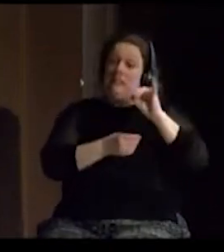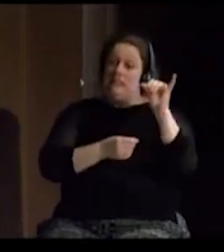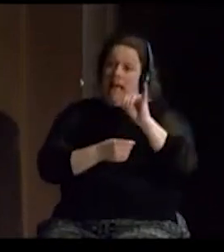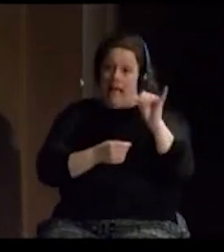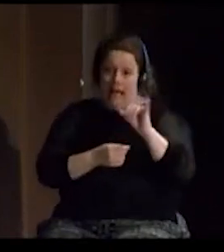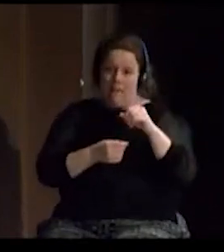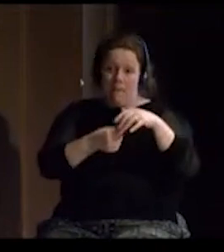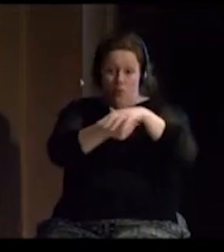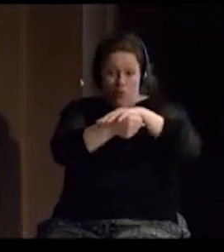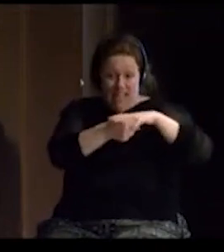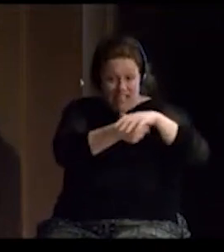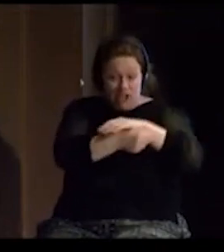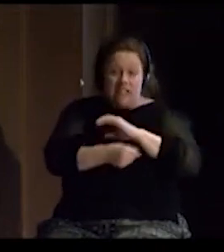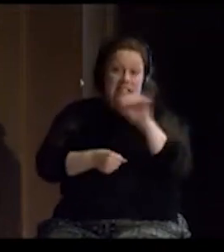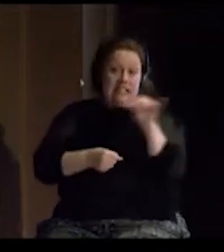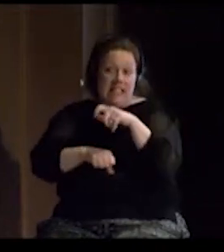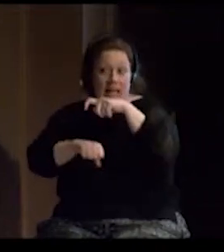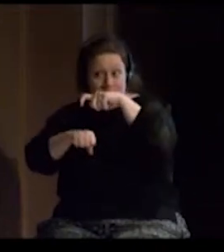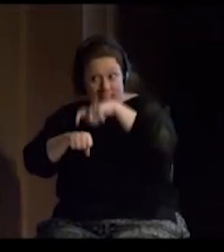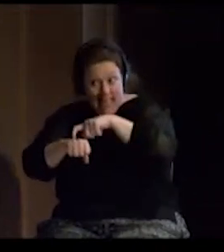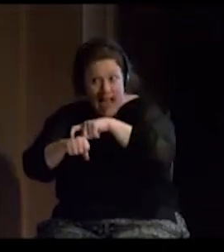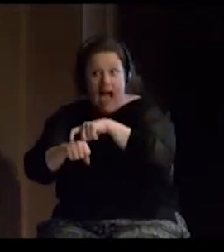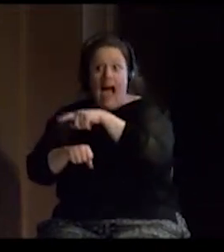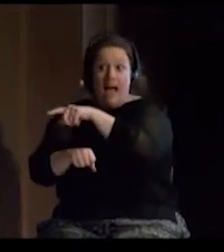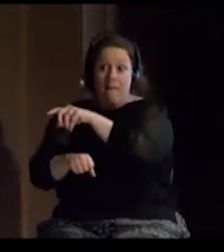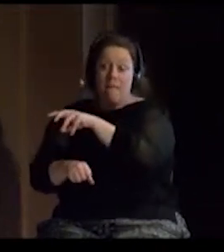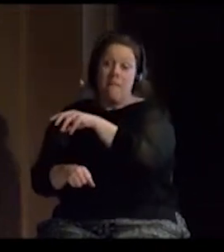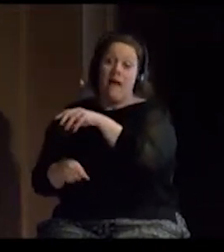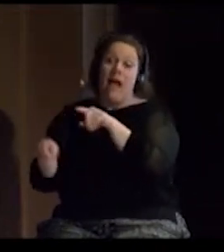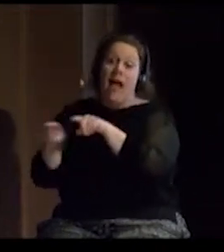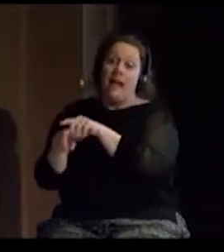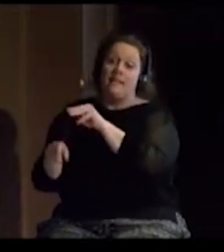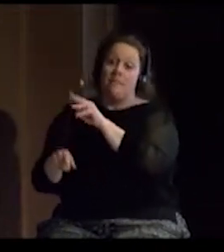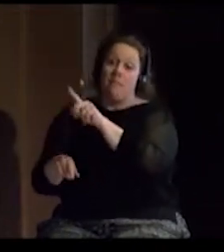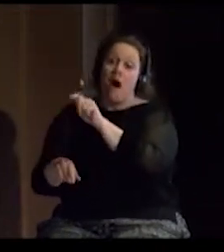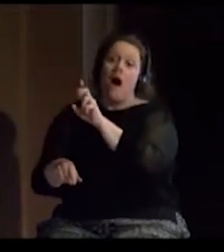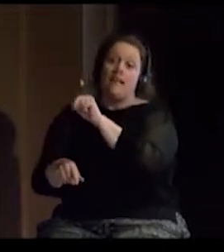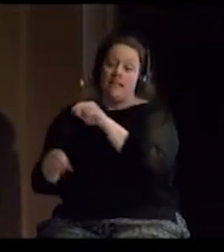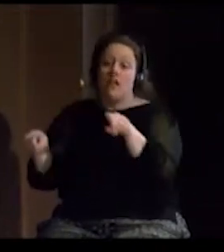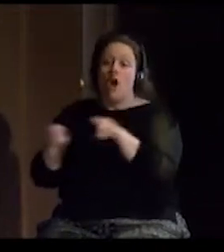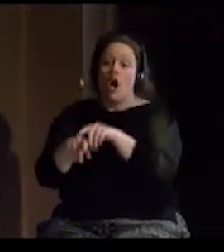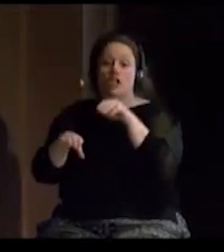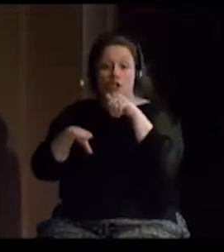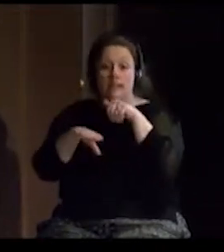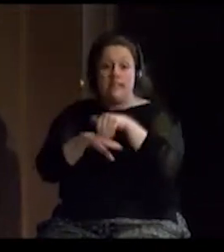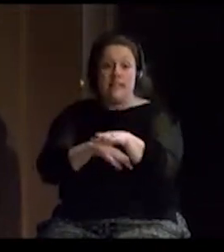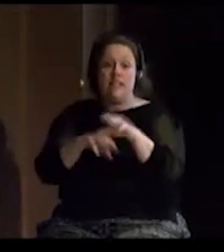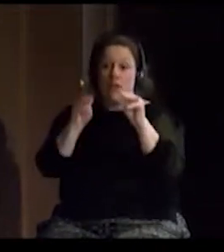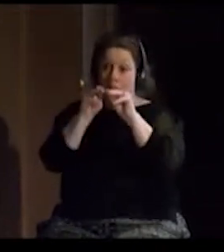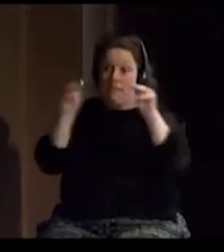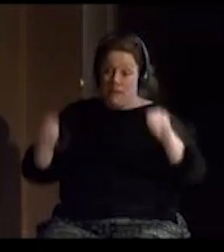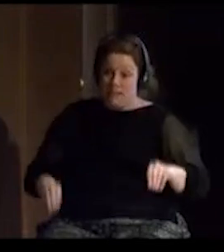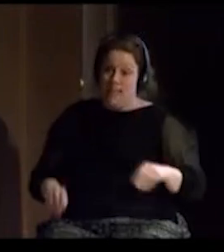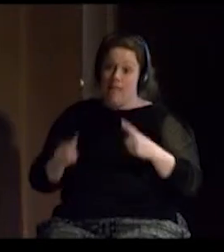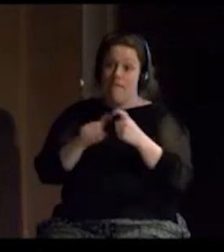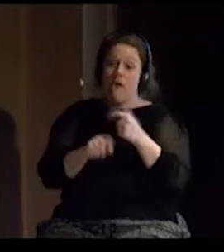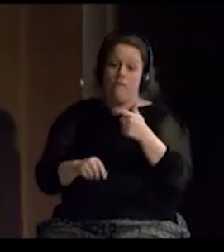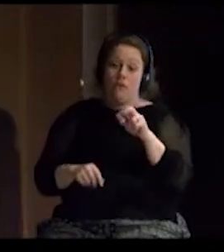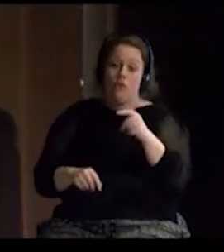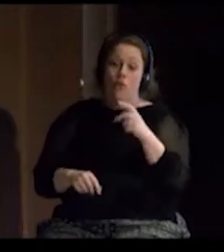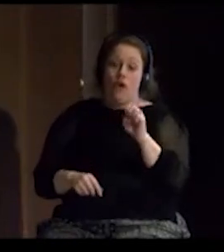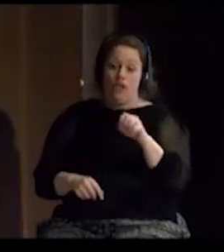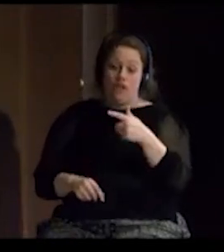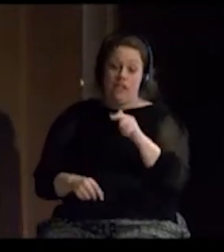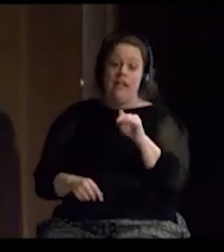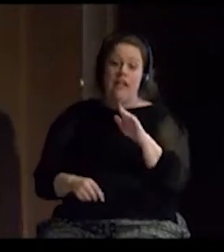the same time point, and also was sent to the museum by George Gibbs. So we had also sequenced